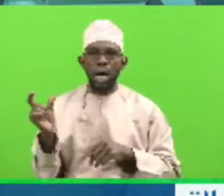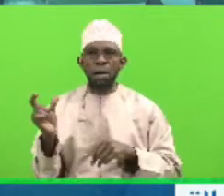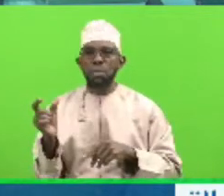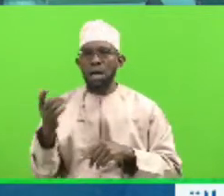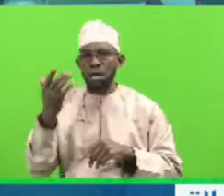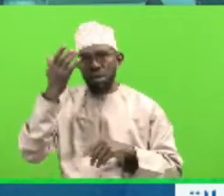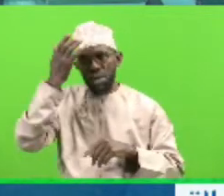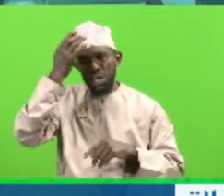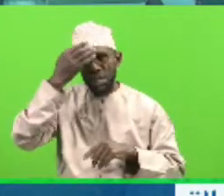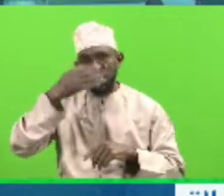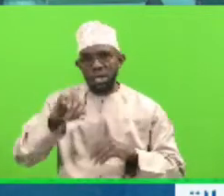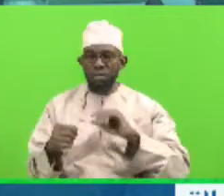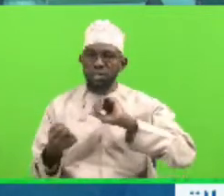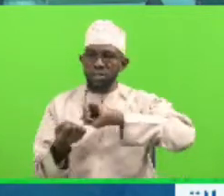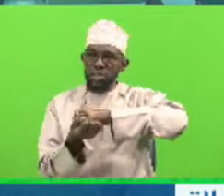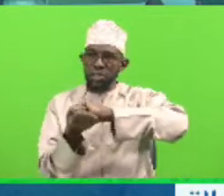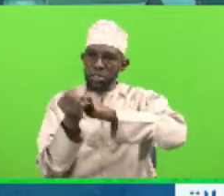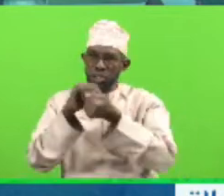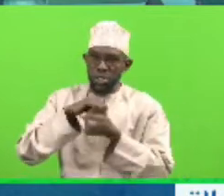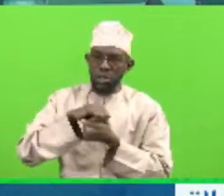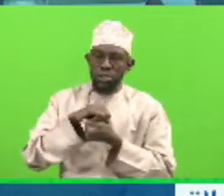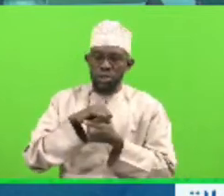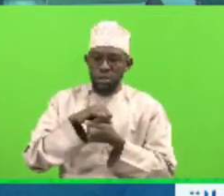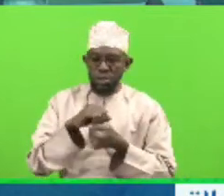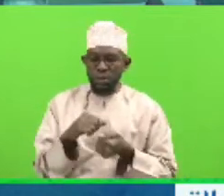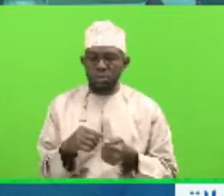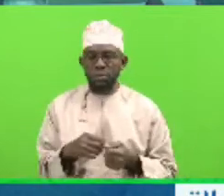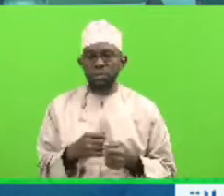will never change.